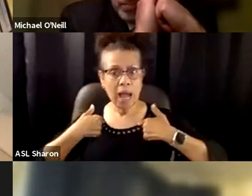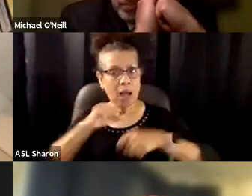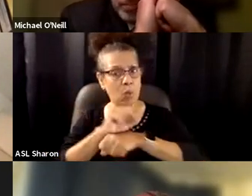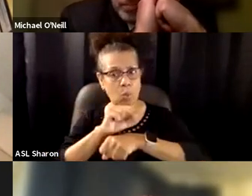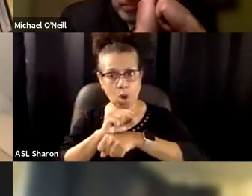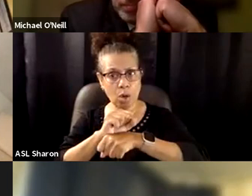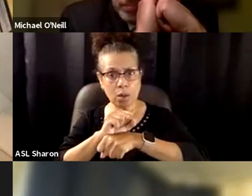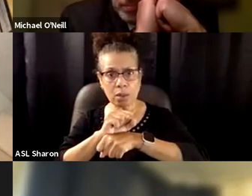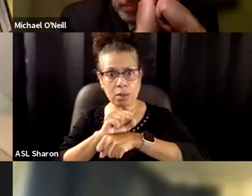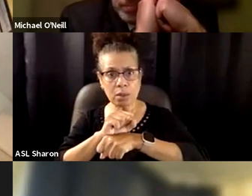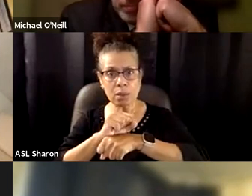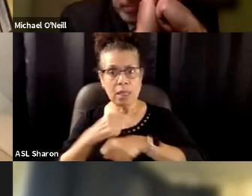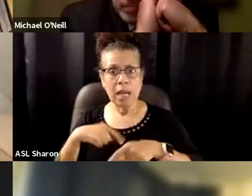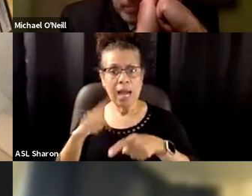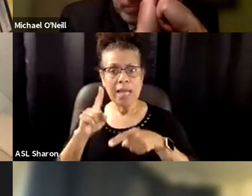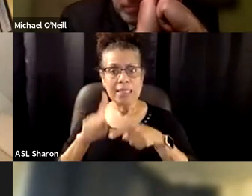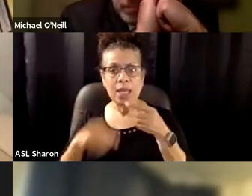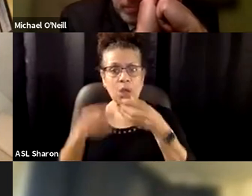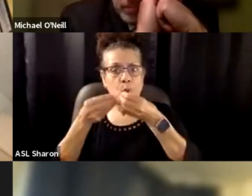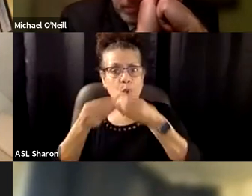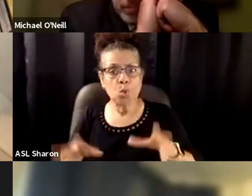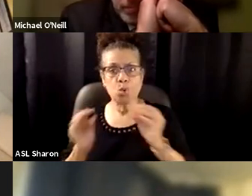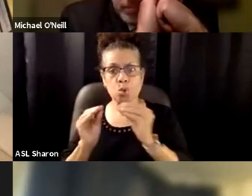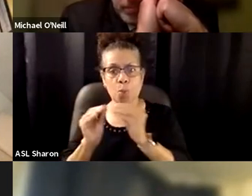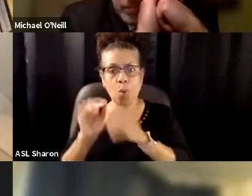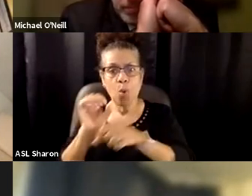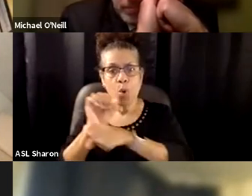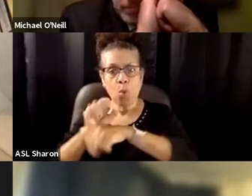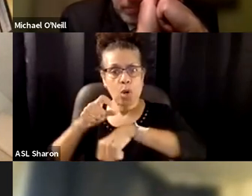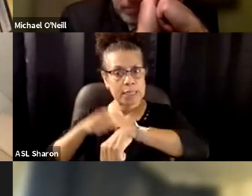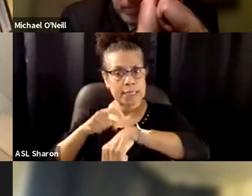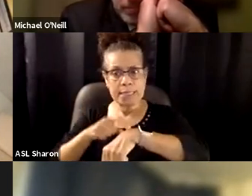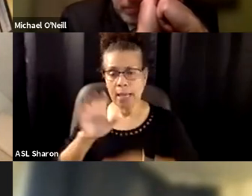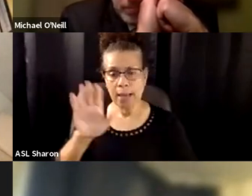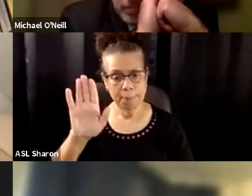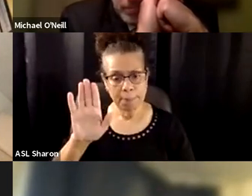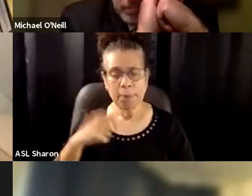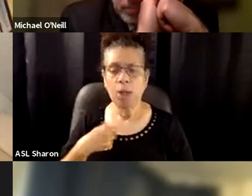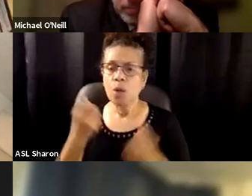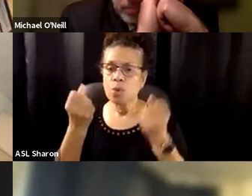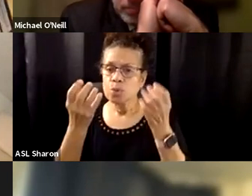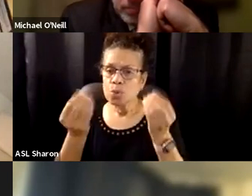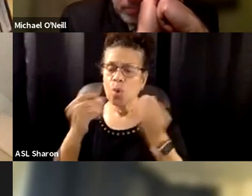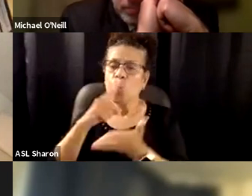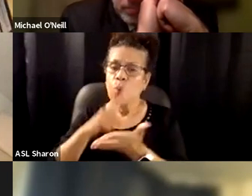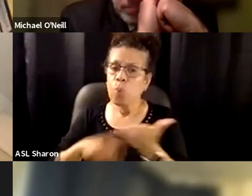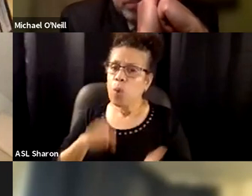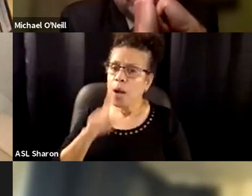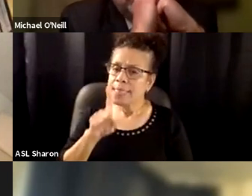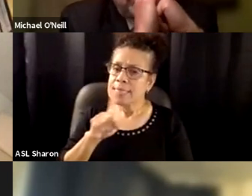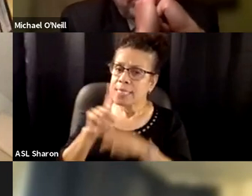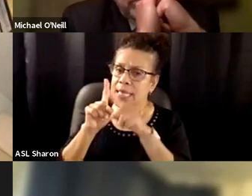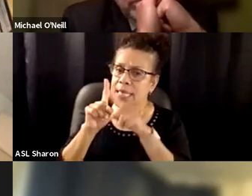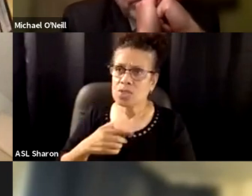to um lose any more working days i would like to know what is the solution so my